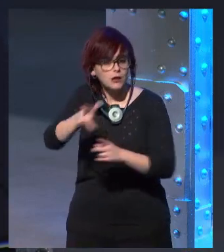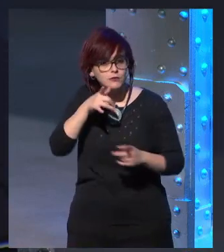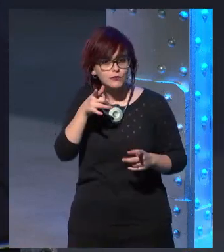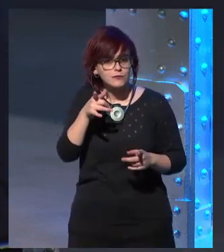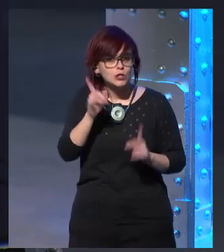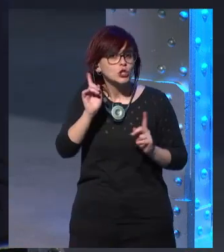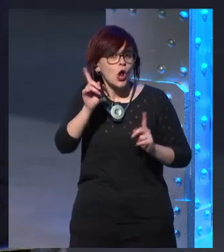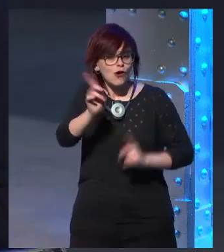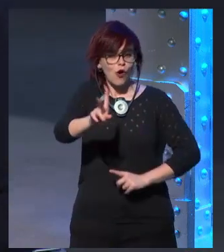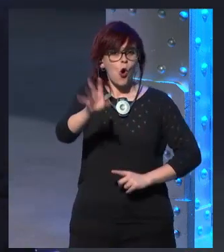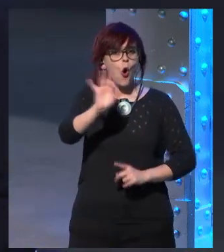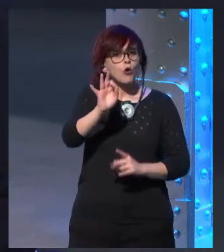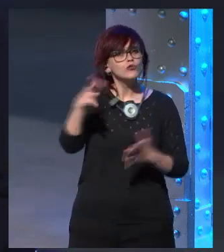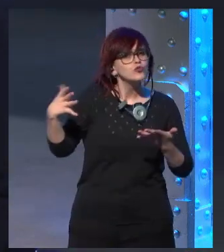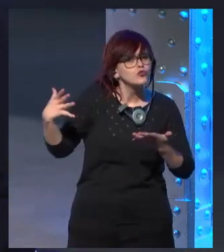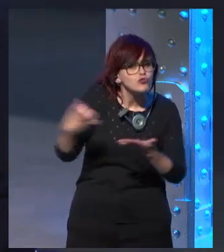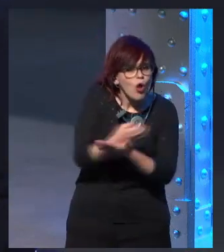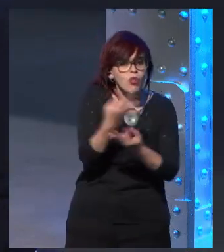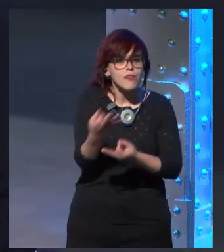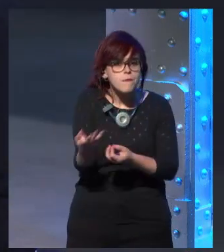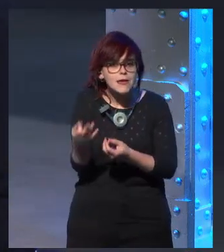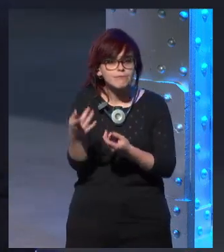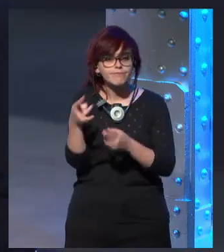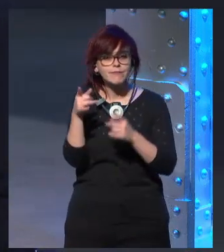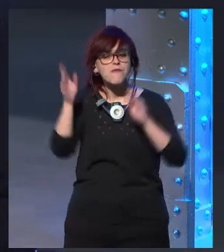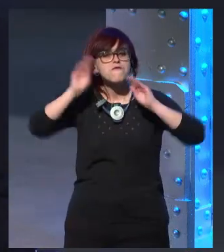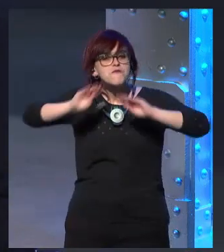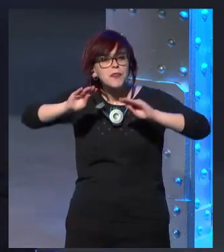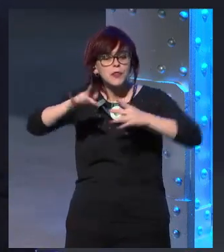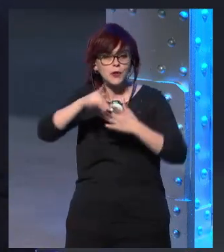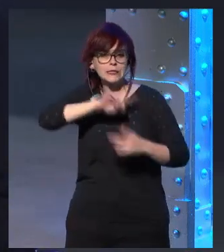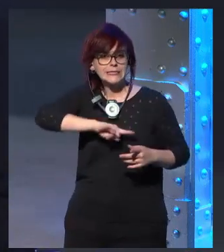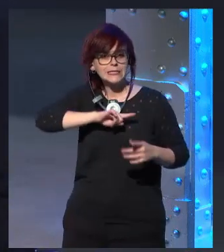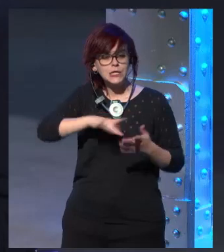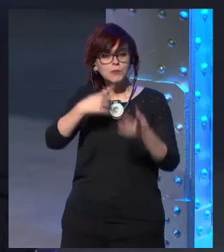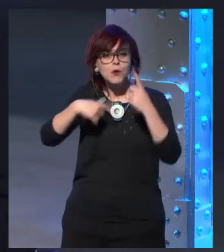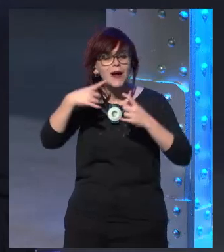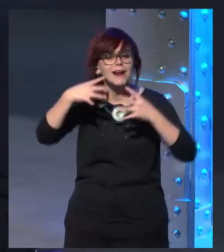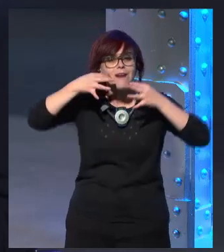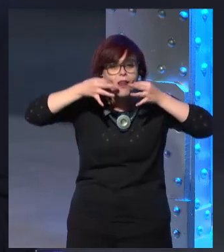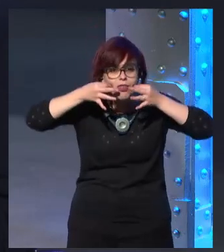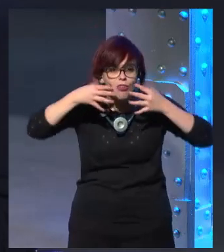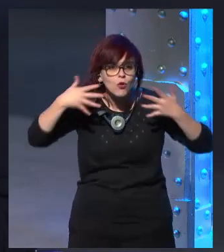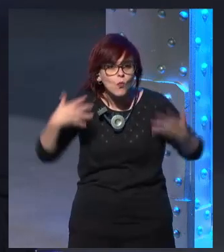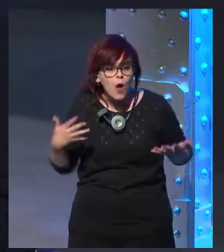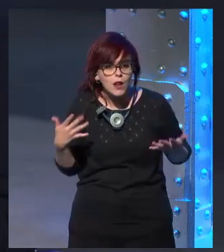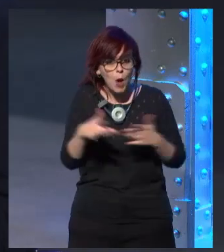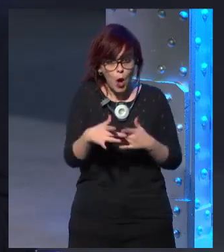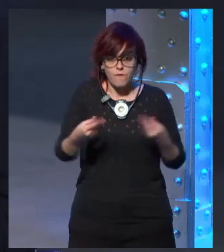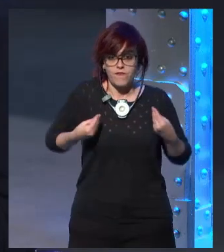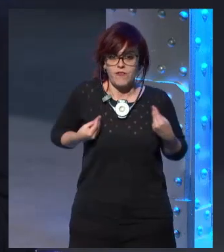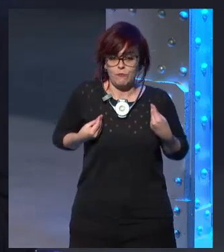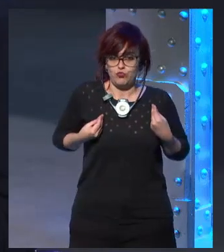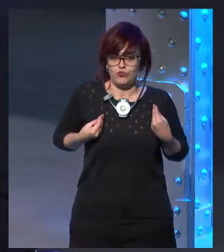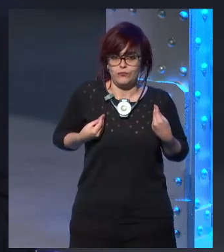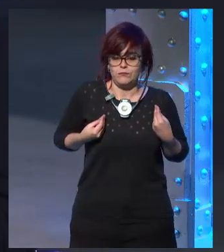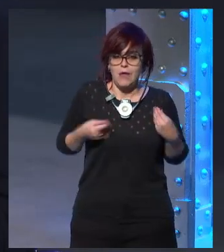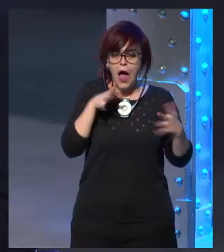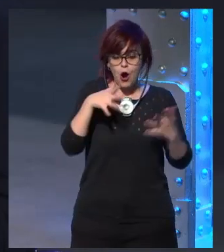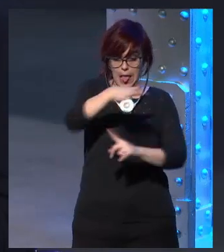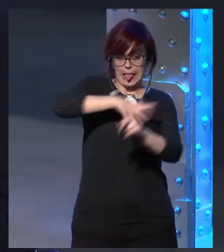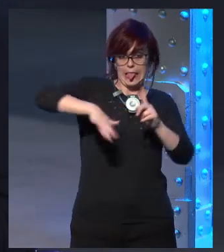that. Does this mean that we are all have to be updated about the new reality that we are living